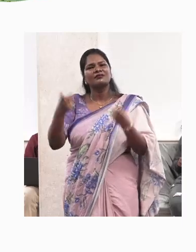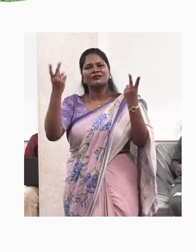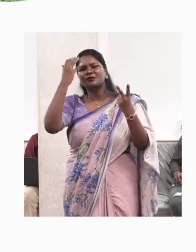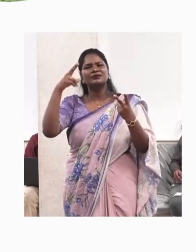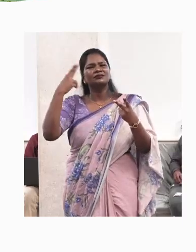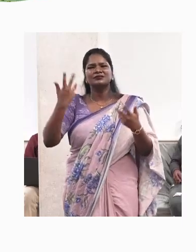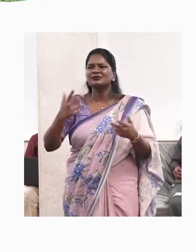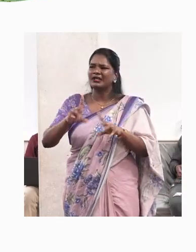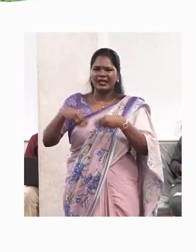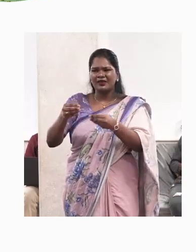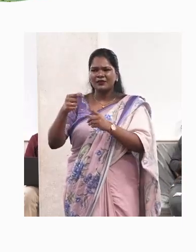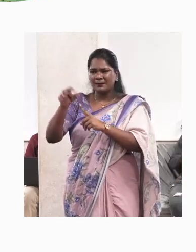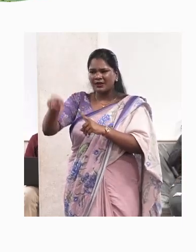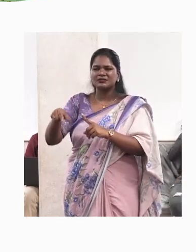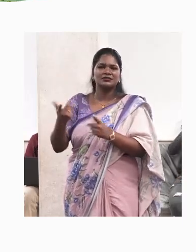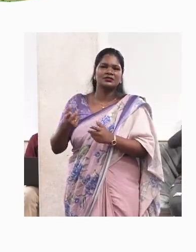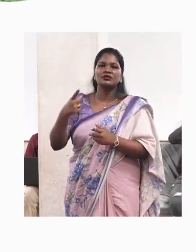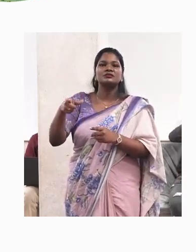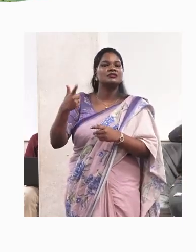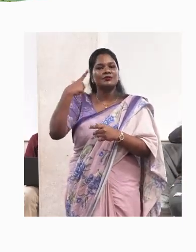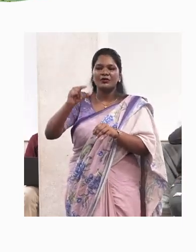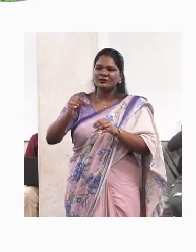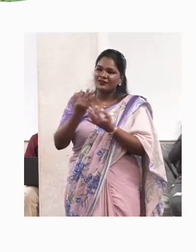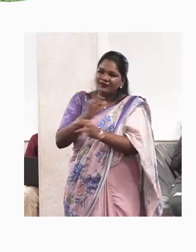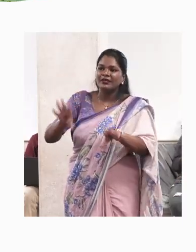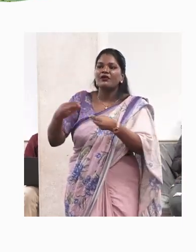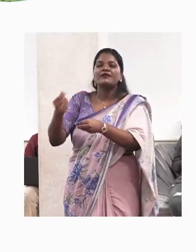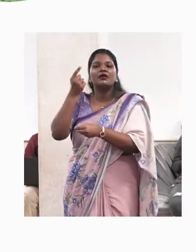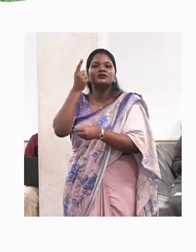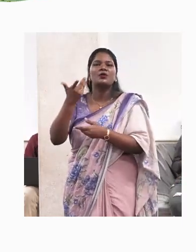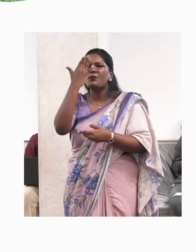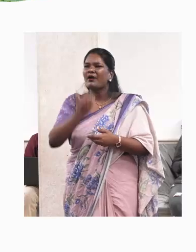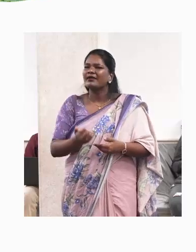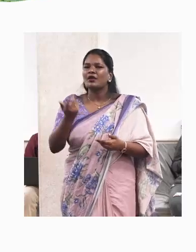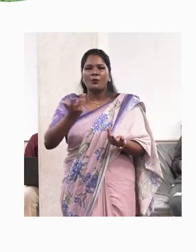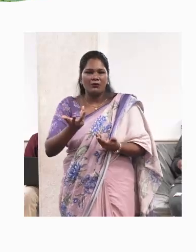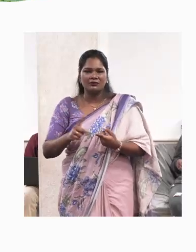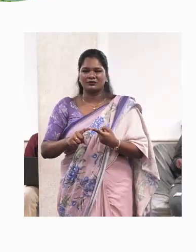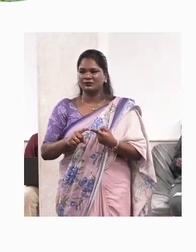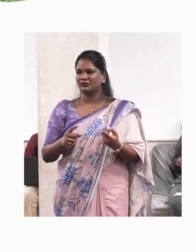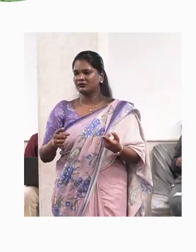it gives that client or the person the space to actually understand why or what that